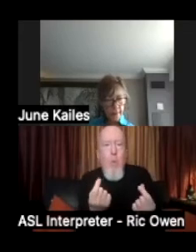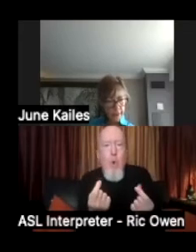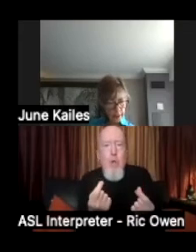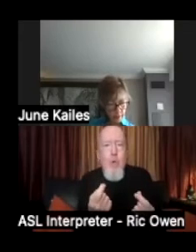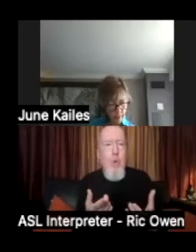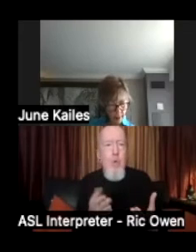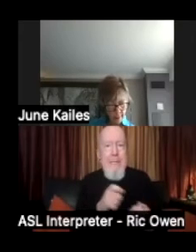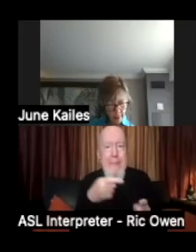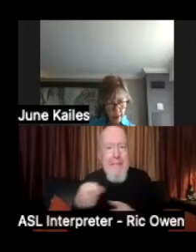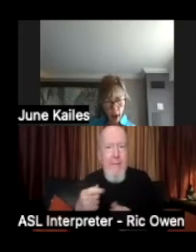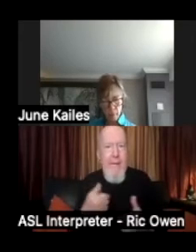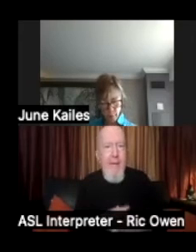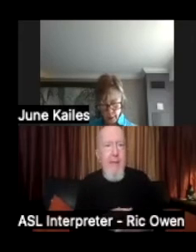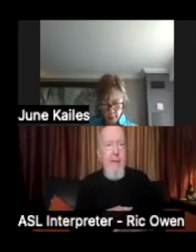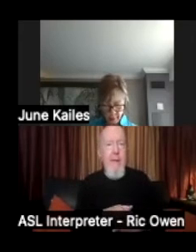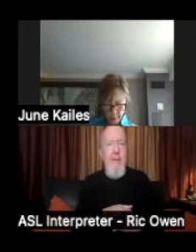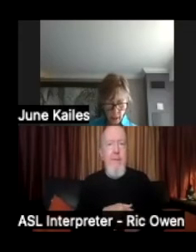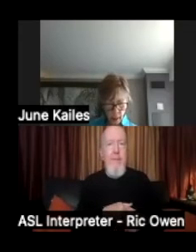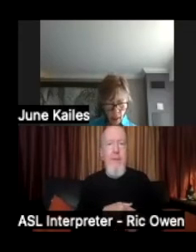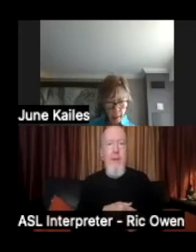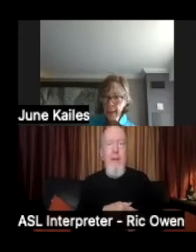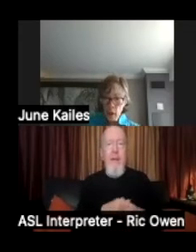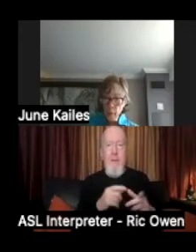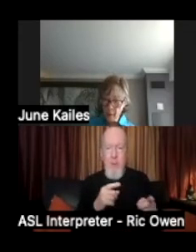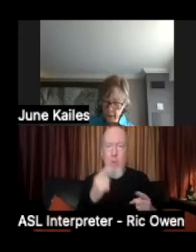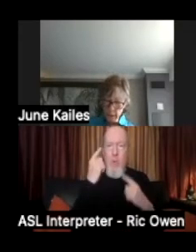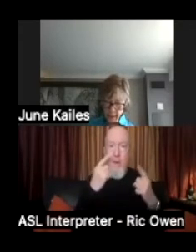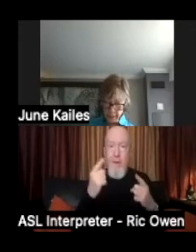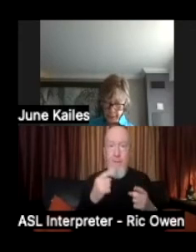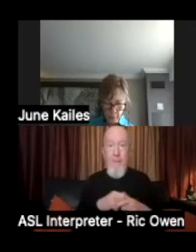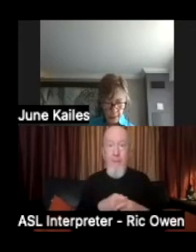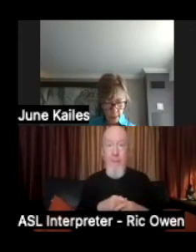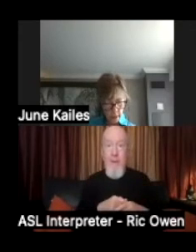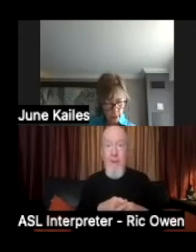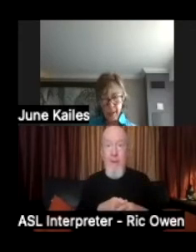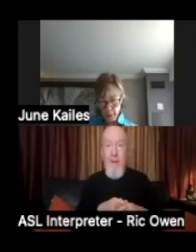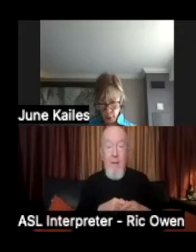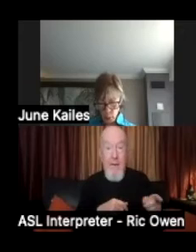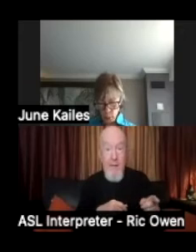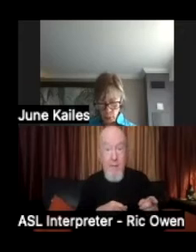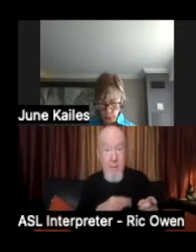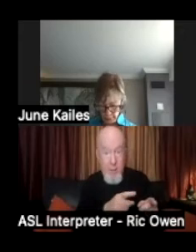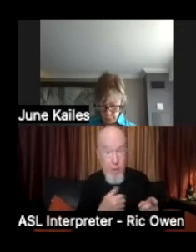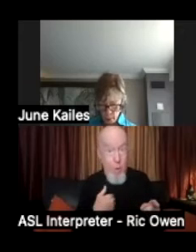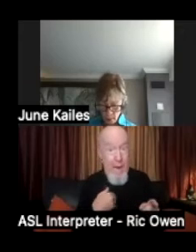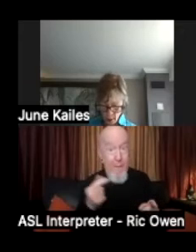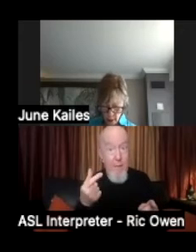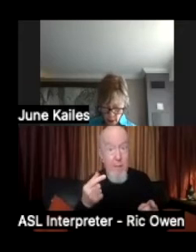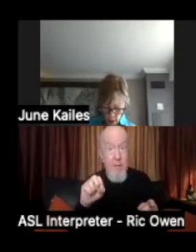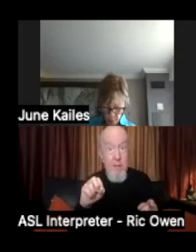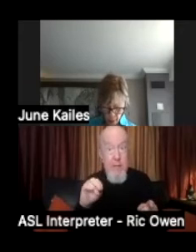really think about and operationalize? Are they going to be able to use that generator or that goal